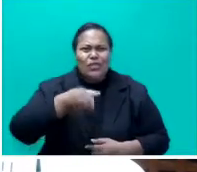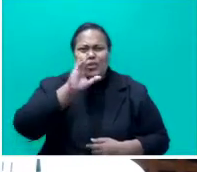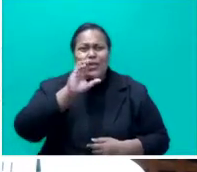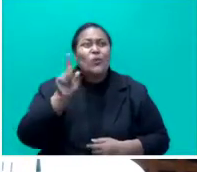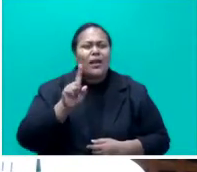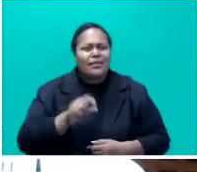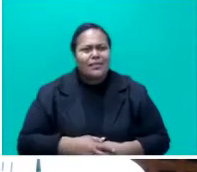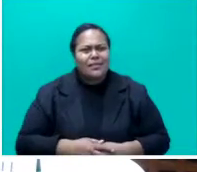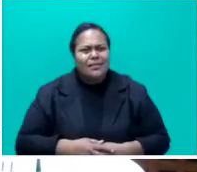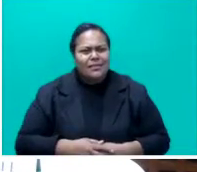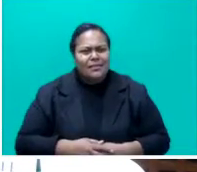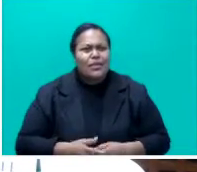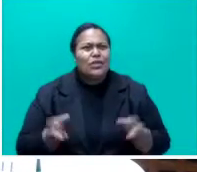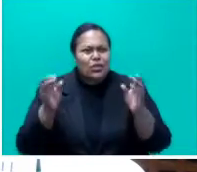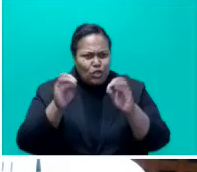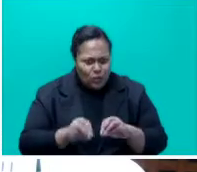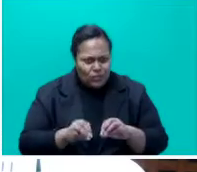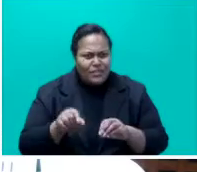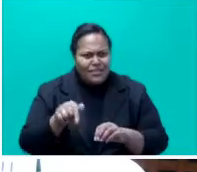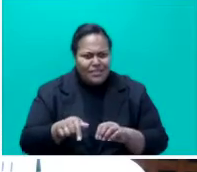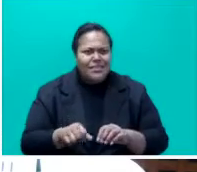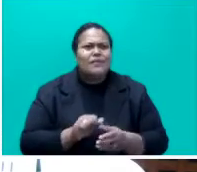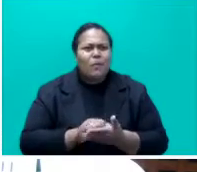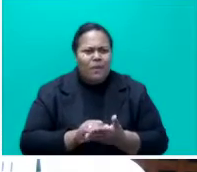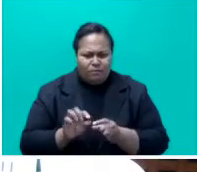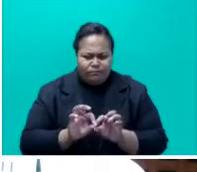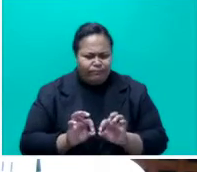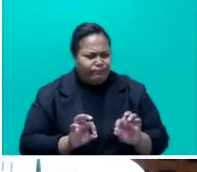directly from the source to the pipe system into the village.